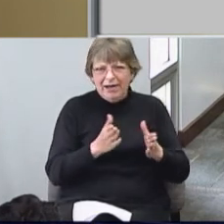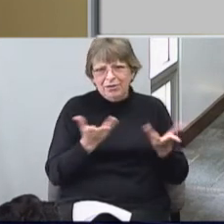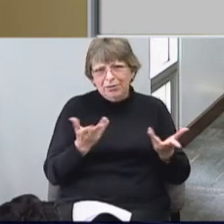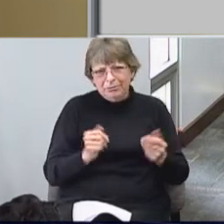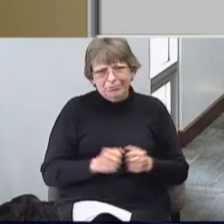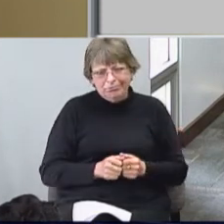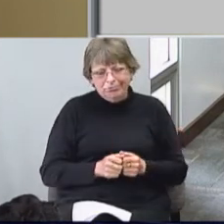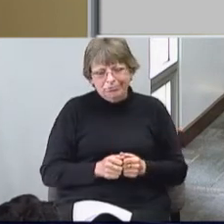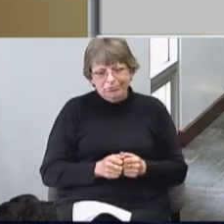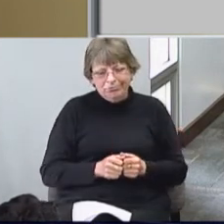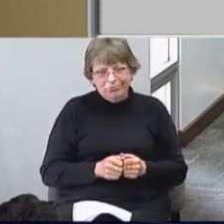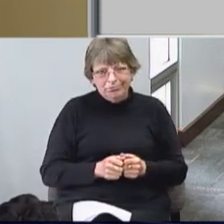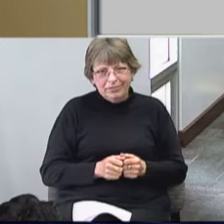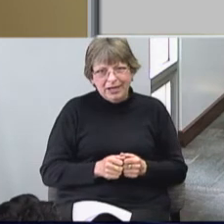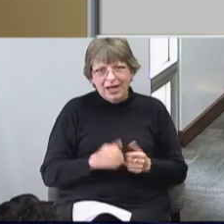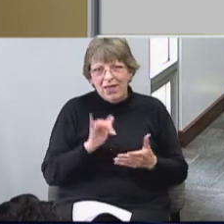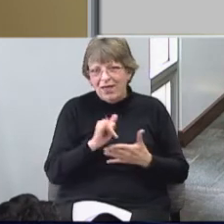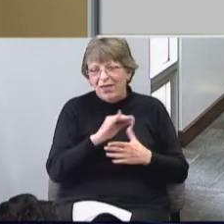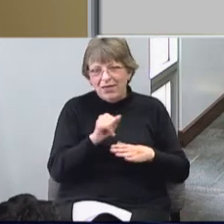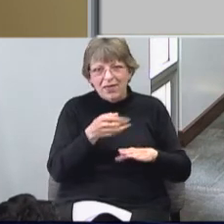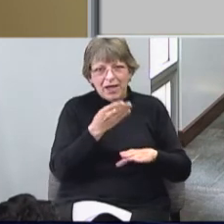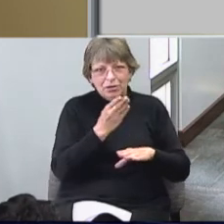could move from person to person.